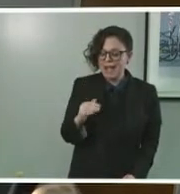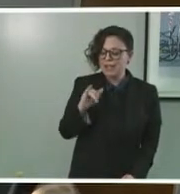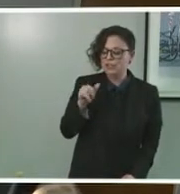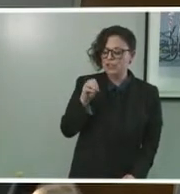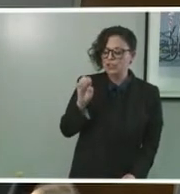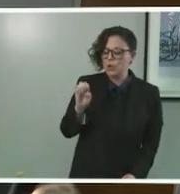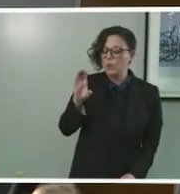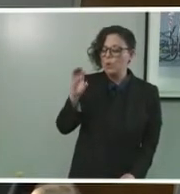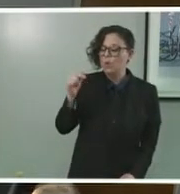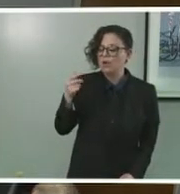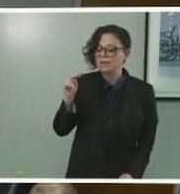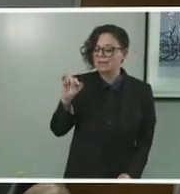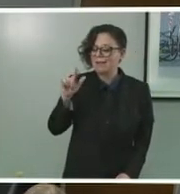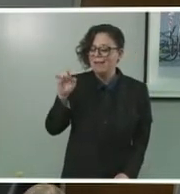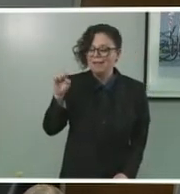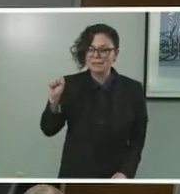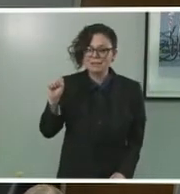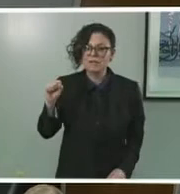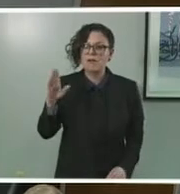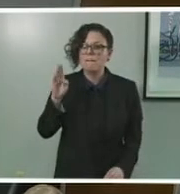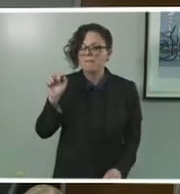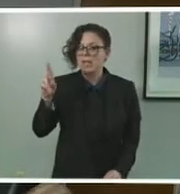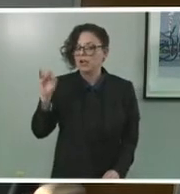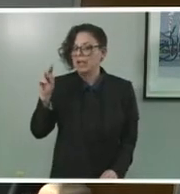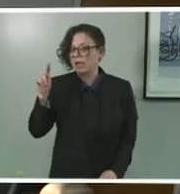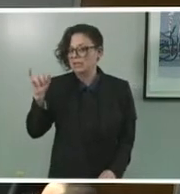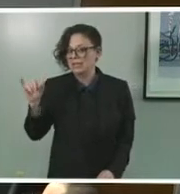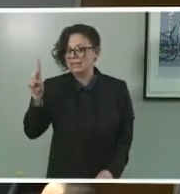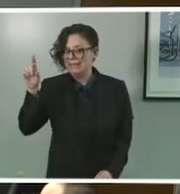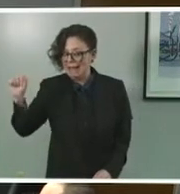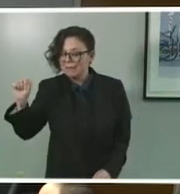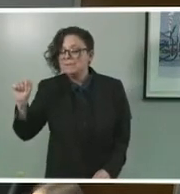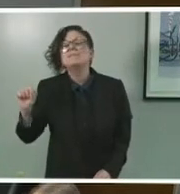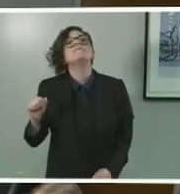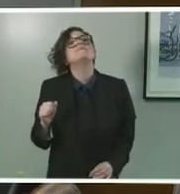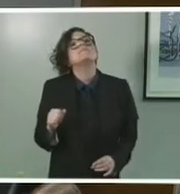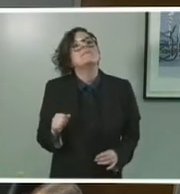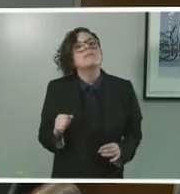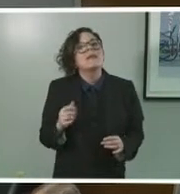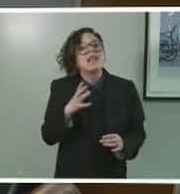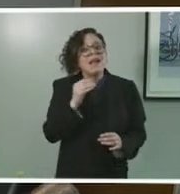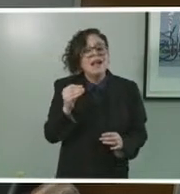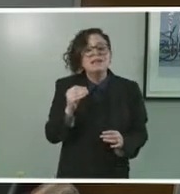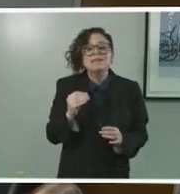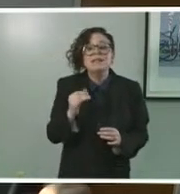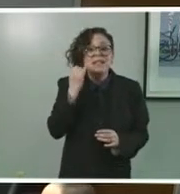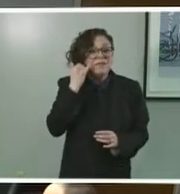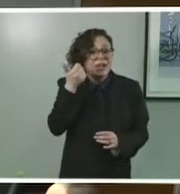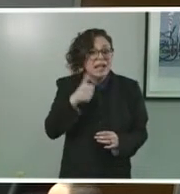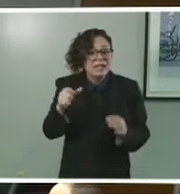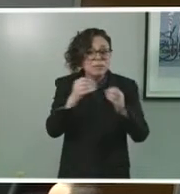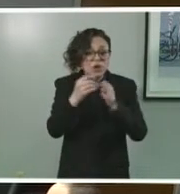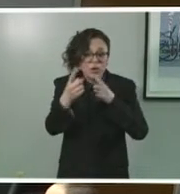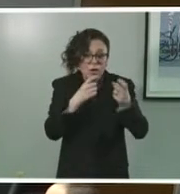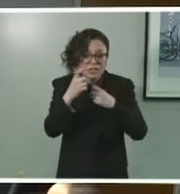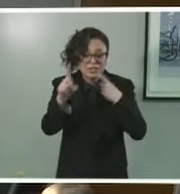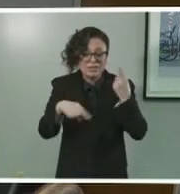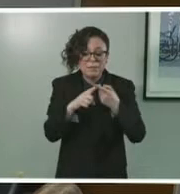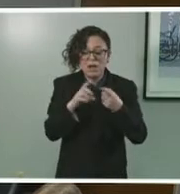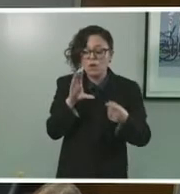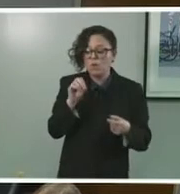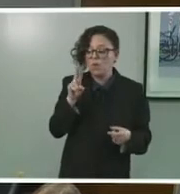Thank you guys for answering the questions. If you have other questions related to COVID-19, you can call